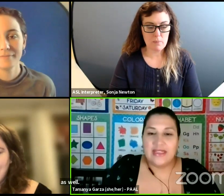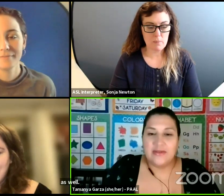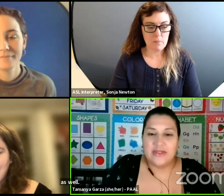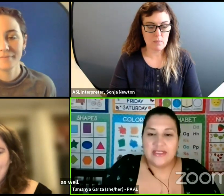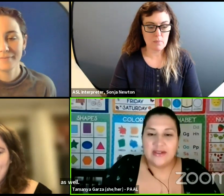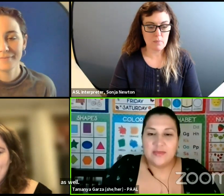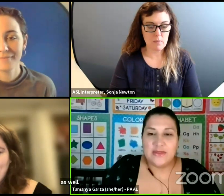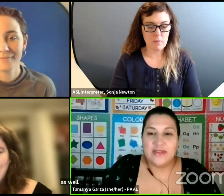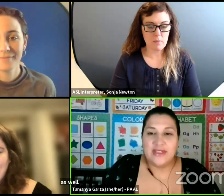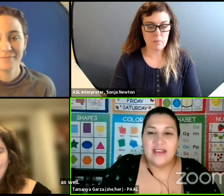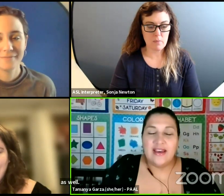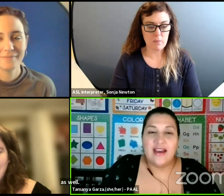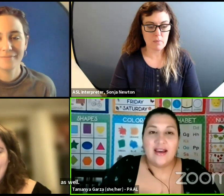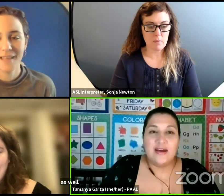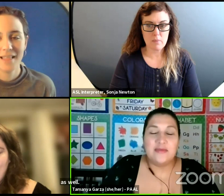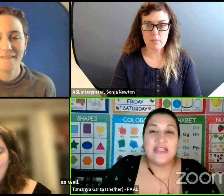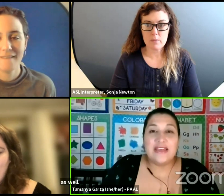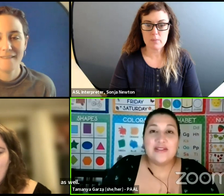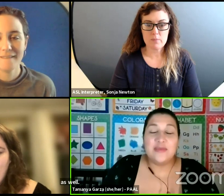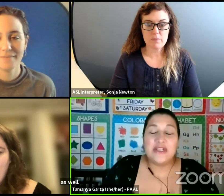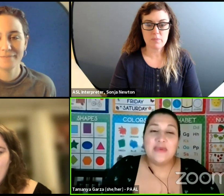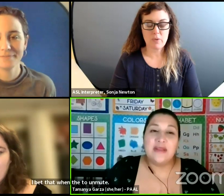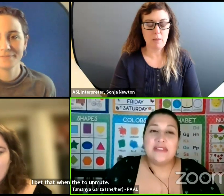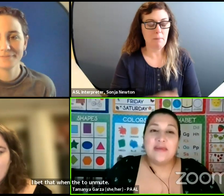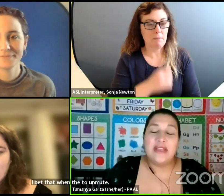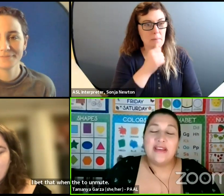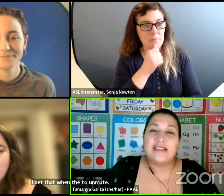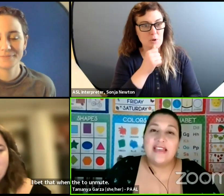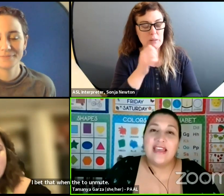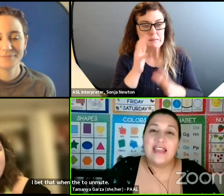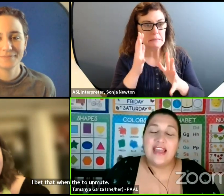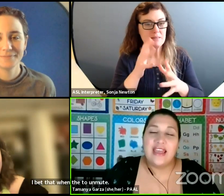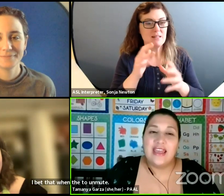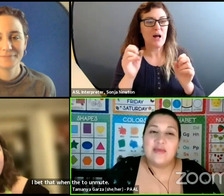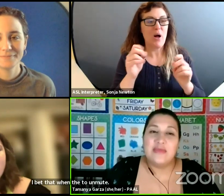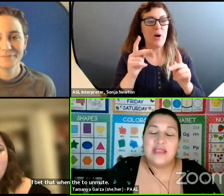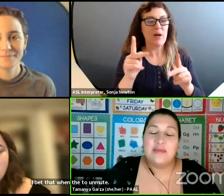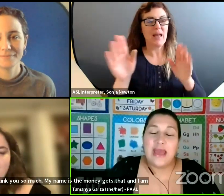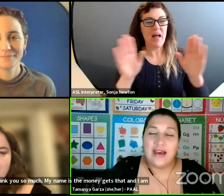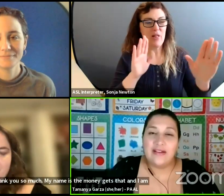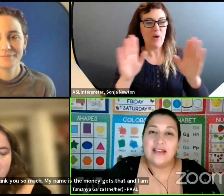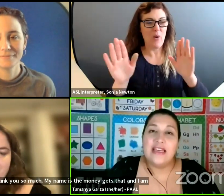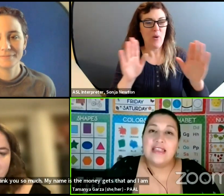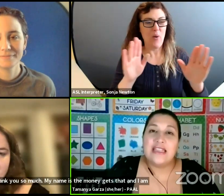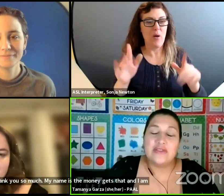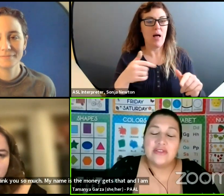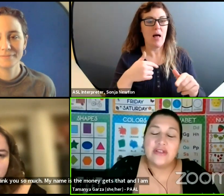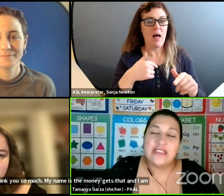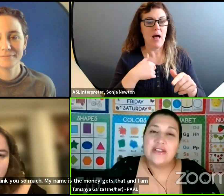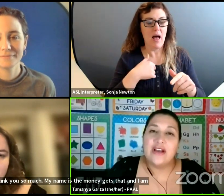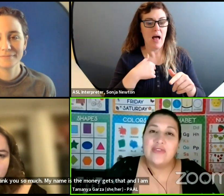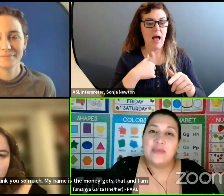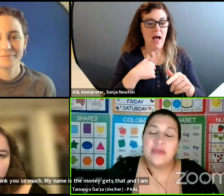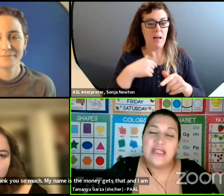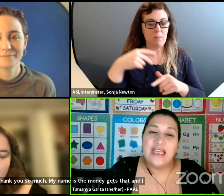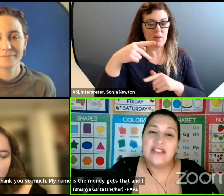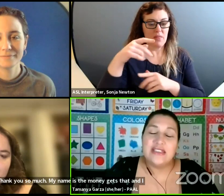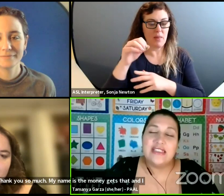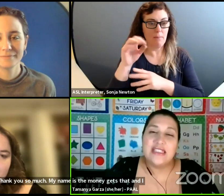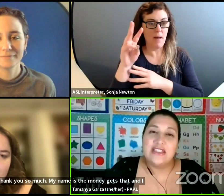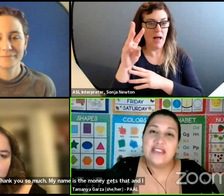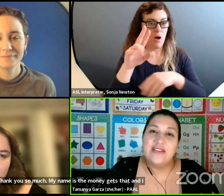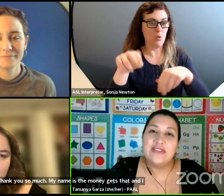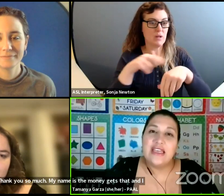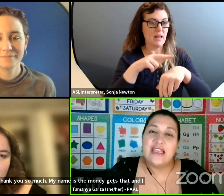Sorry about that. I wanted to unmute. Thank you so much. My name is Tamania Garza, and I am the PAL National Director of Community